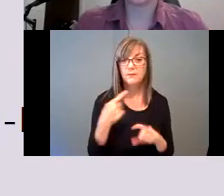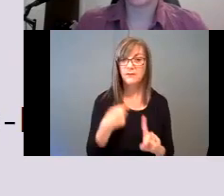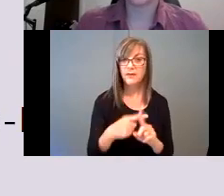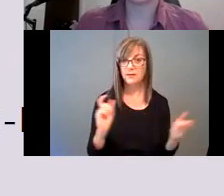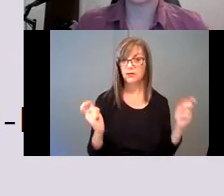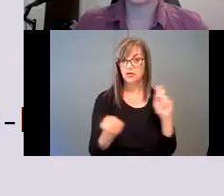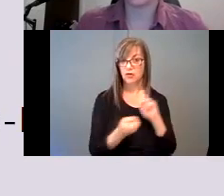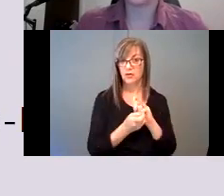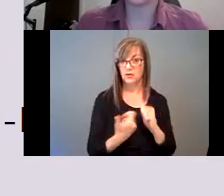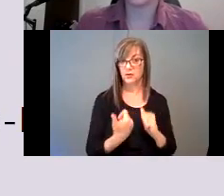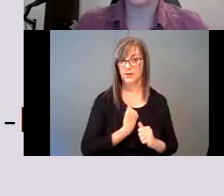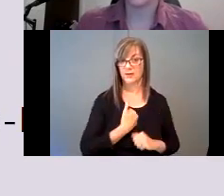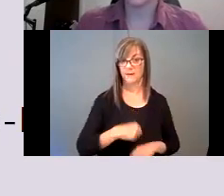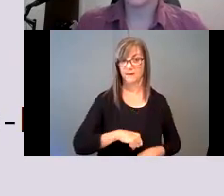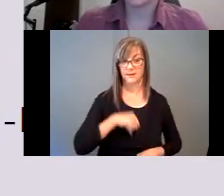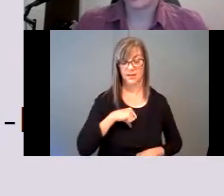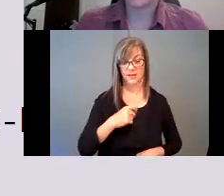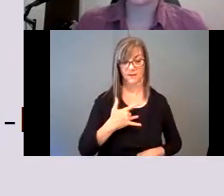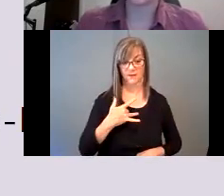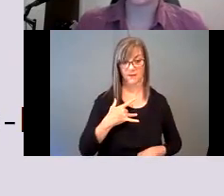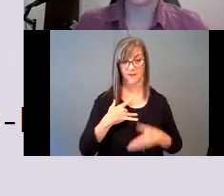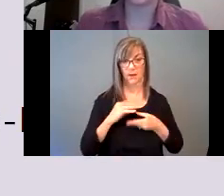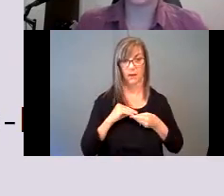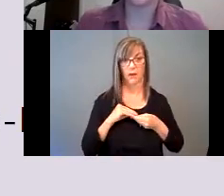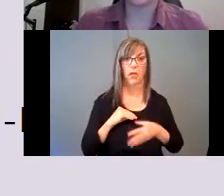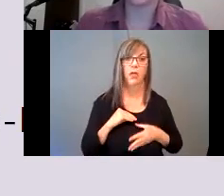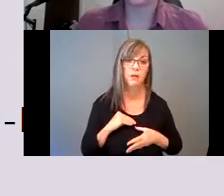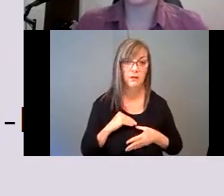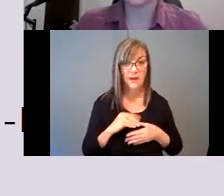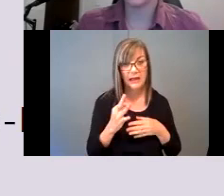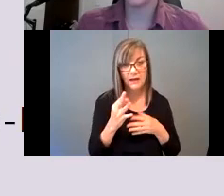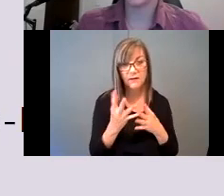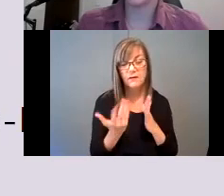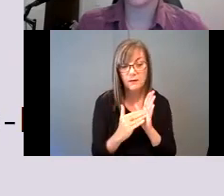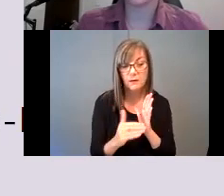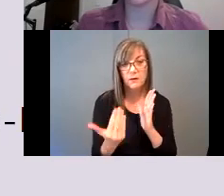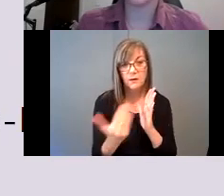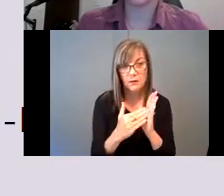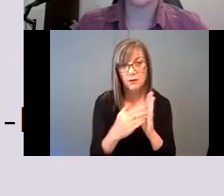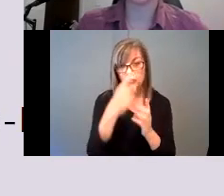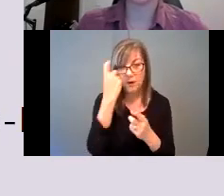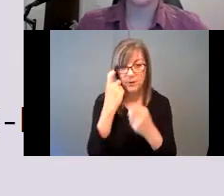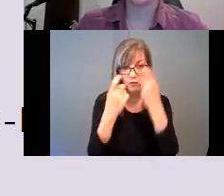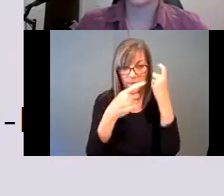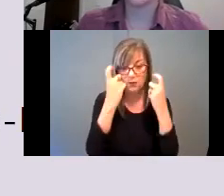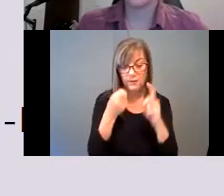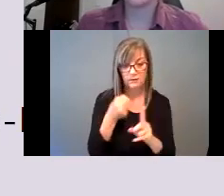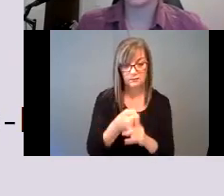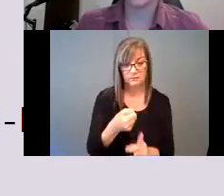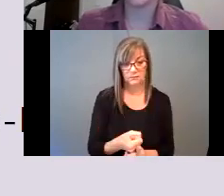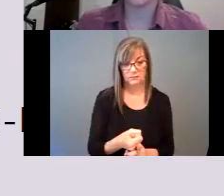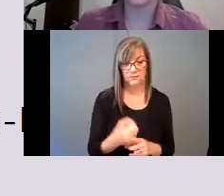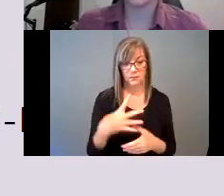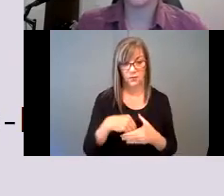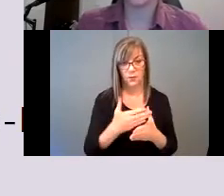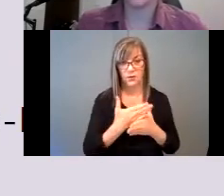think, especially if you're experiencing repeated trauma, especially if it's of an interpersonal nature, that can really impact your self-image